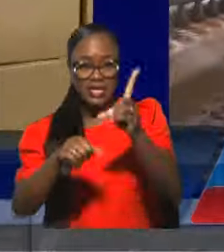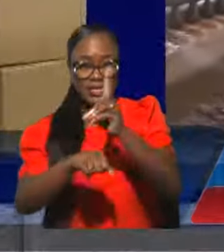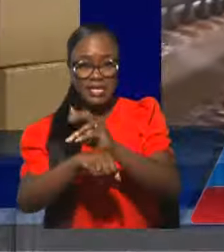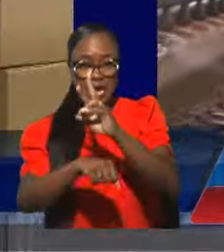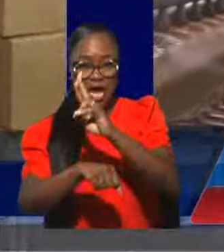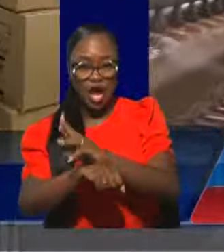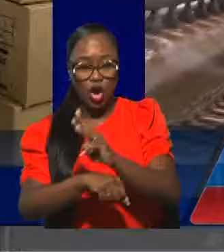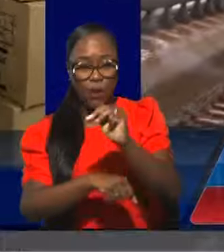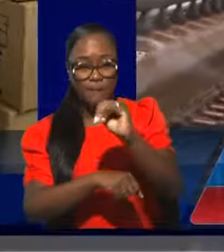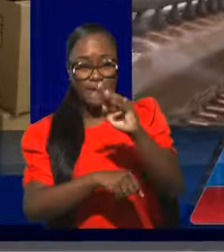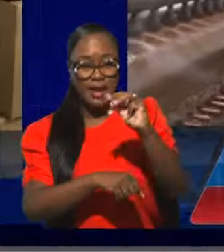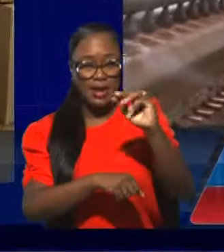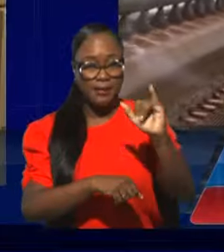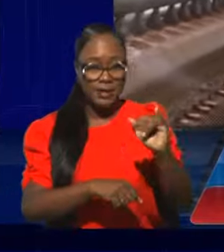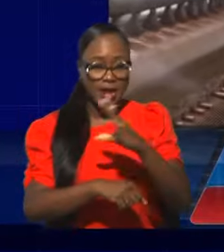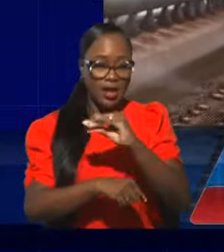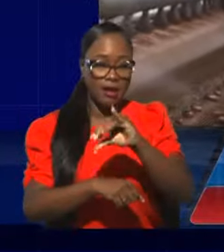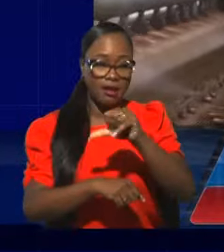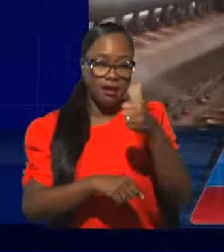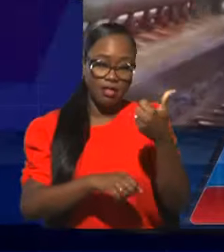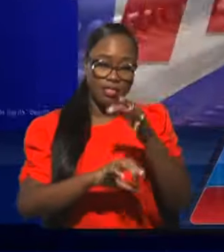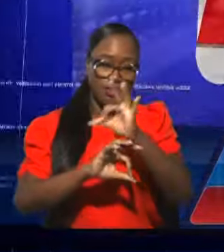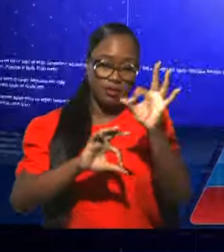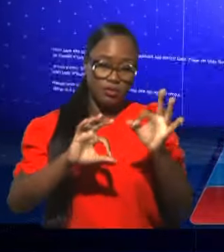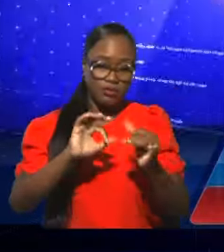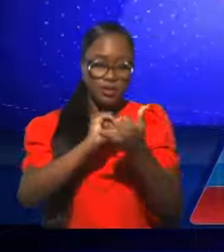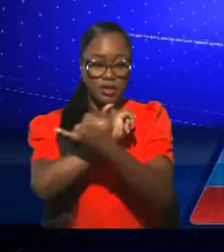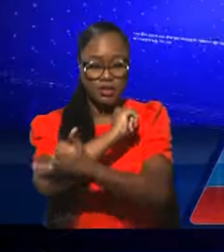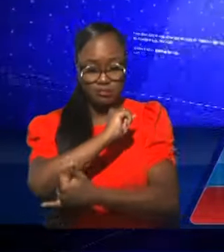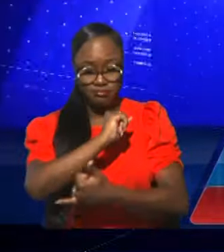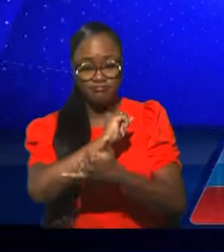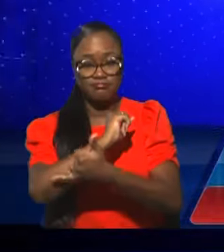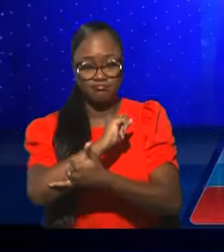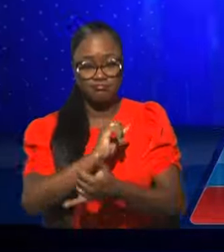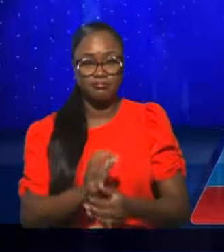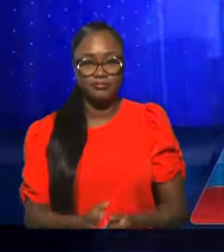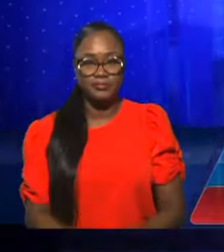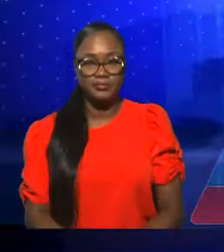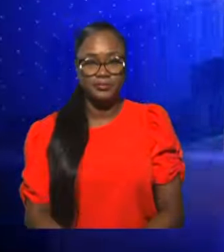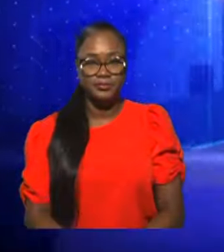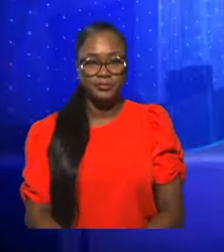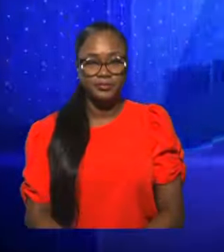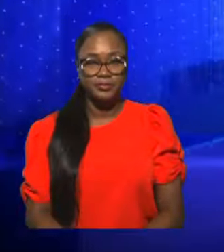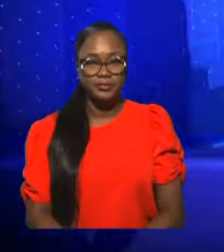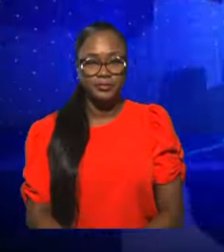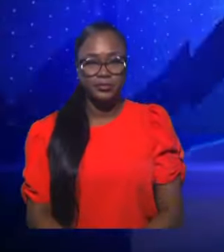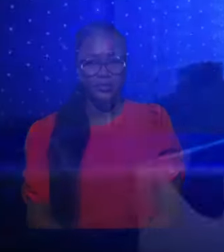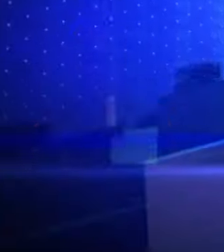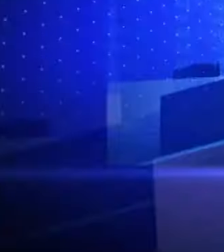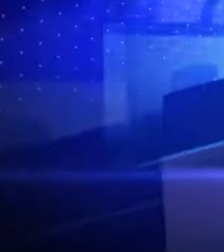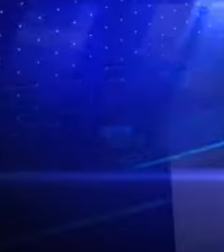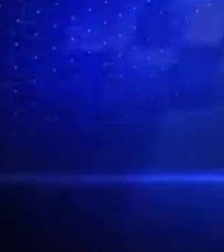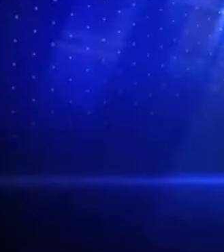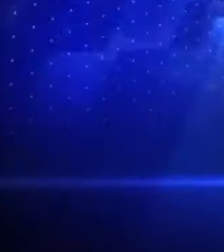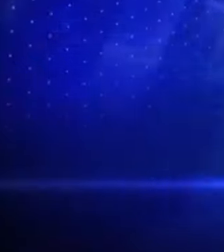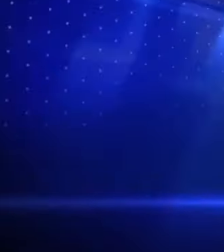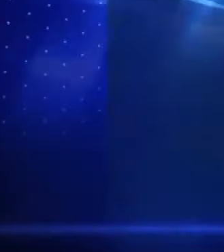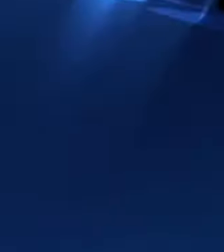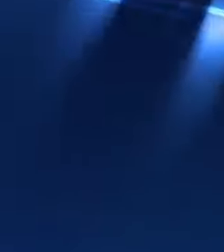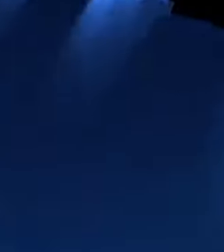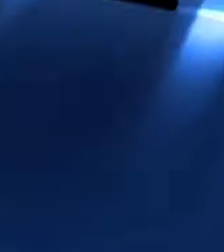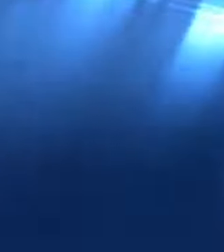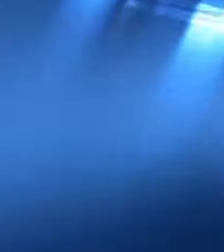Miami, and other Caribbean countries. I am Sunil Lalla with your TTT News Business Insight.